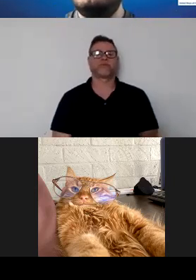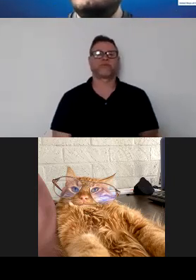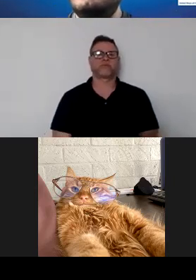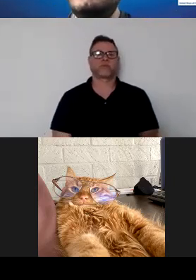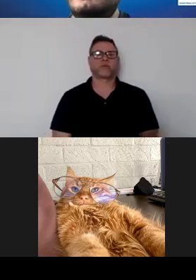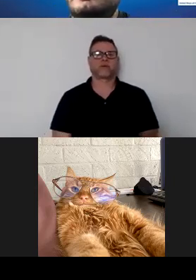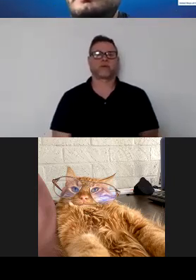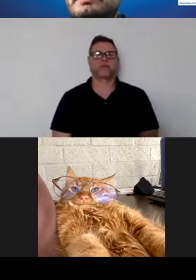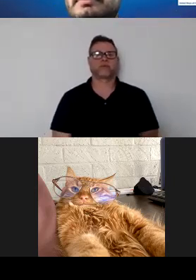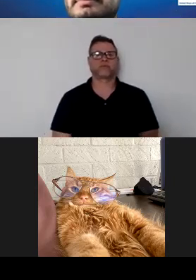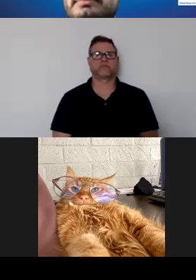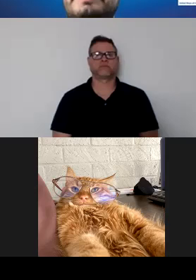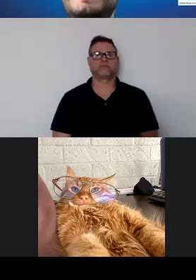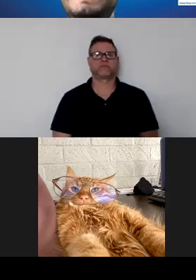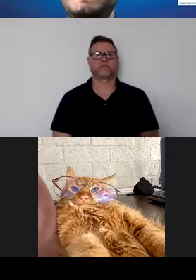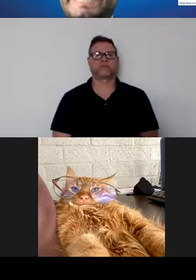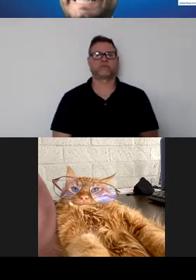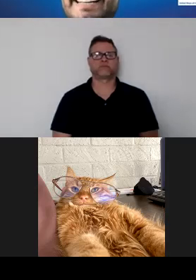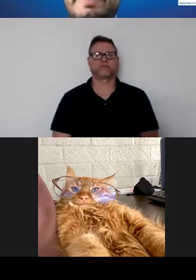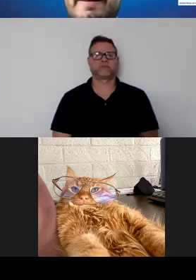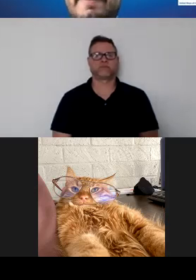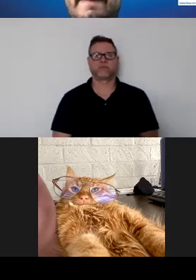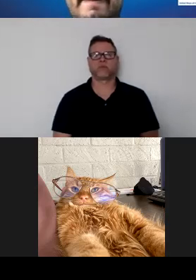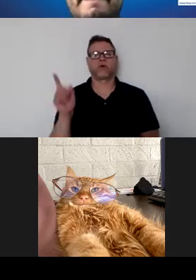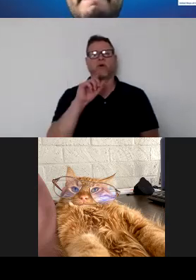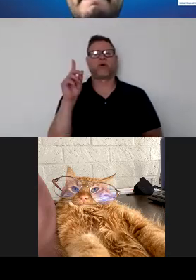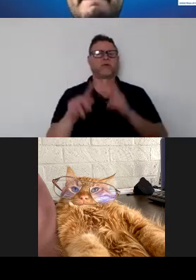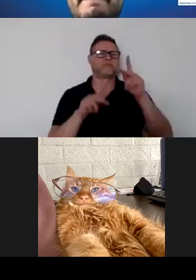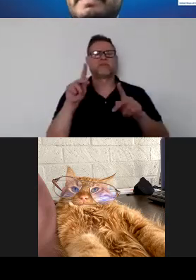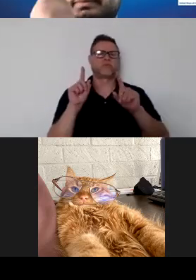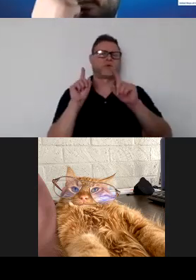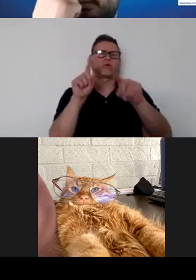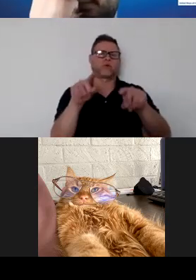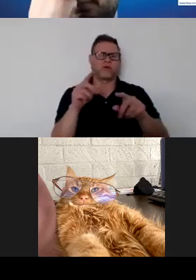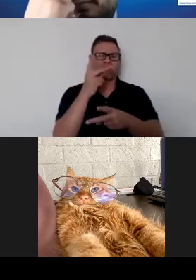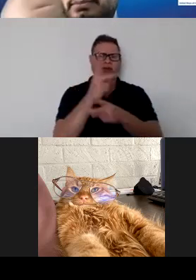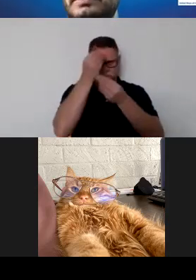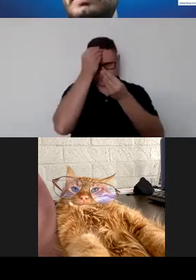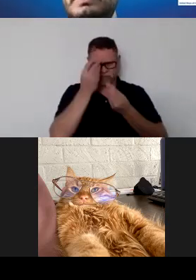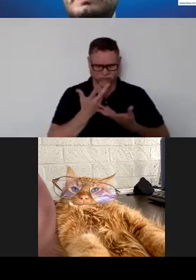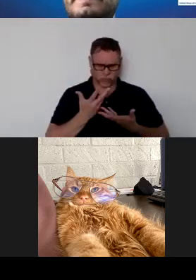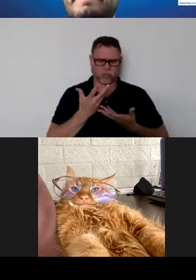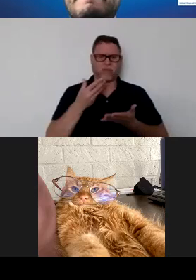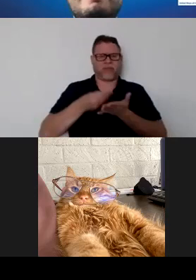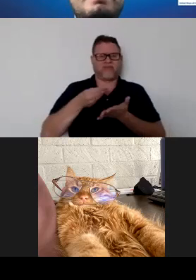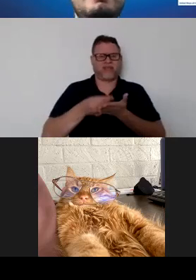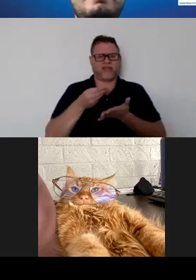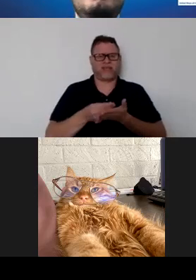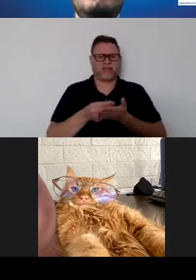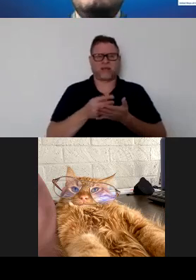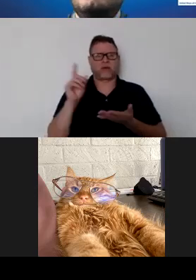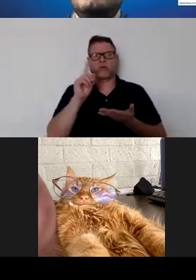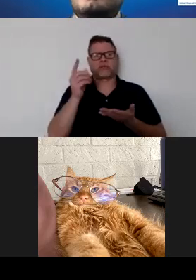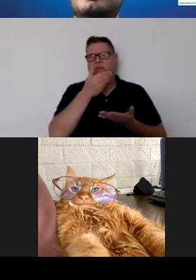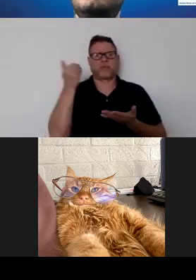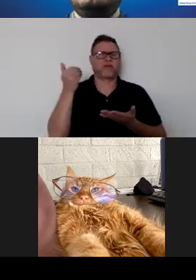I'll ask, since I'm already off mute, where should folks go if they want to keep informed on this funding? And like, where's the best